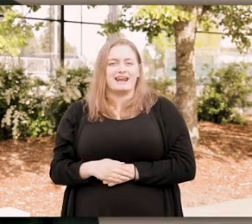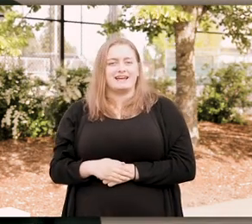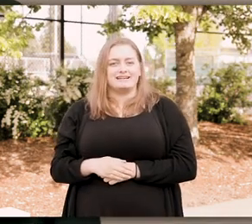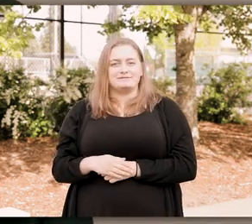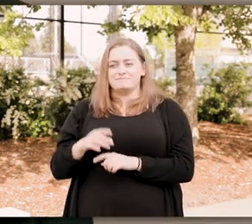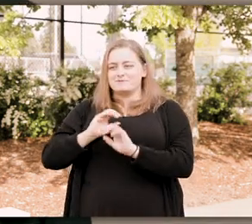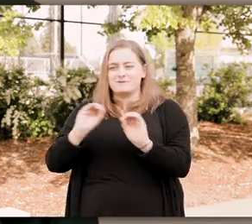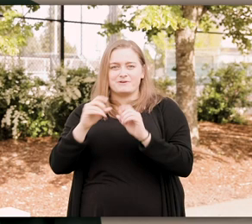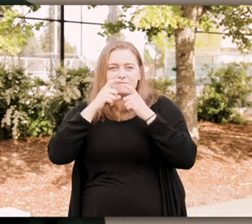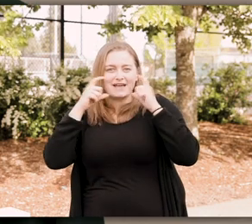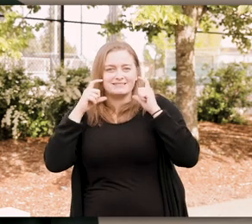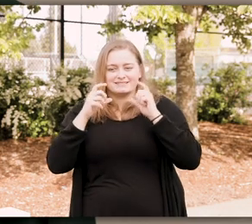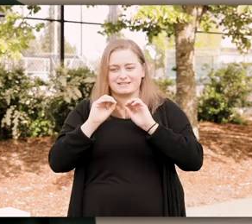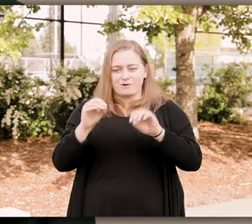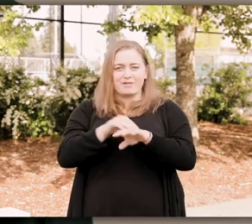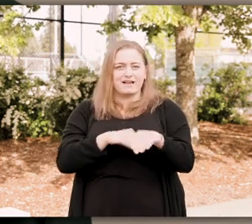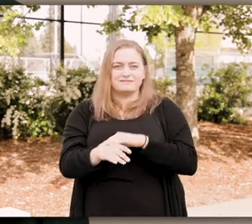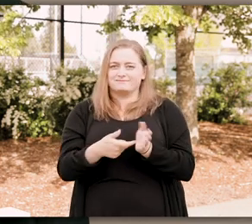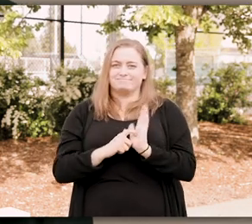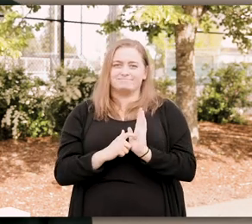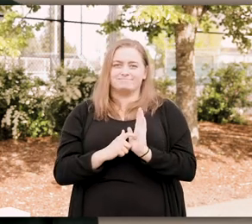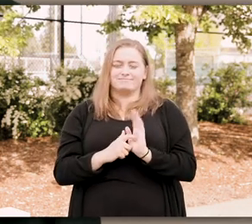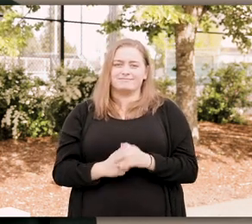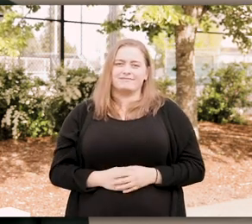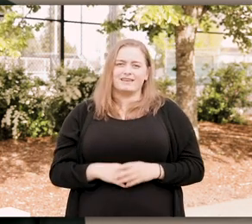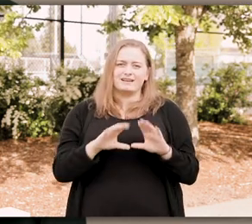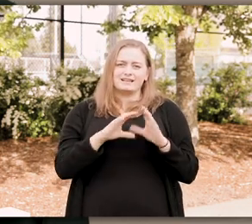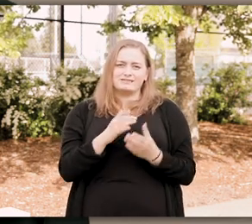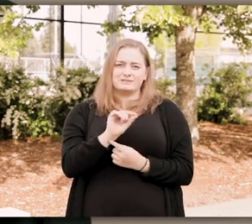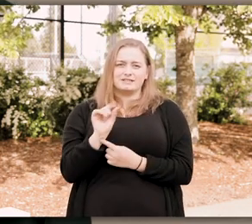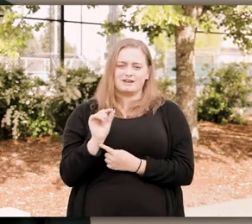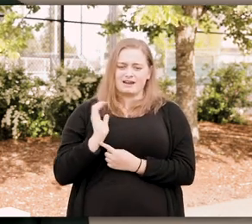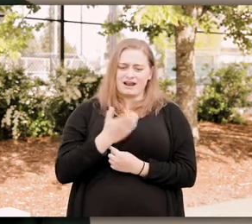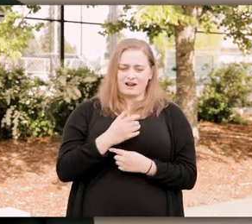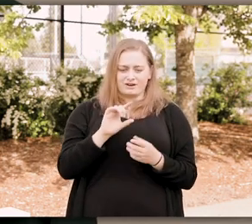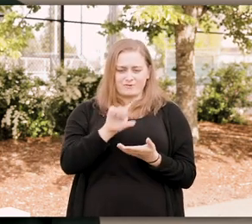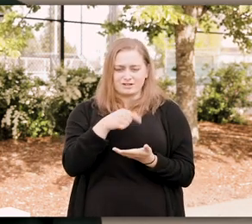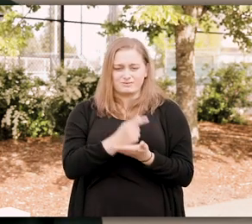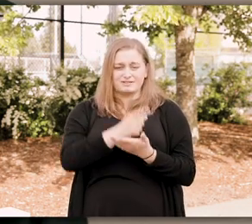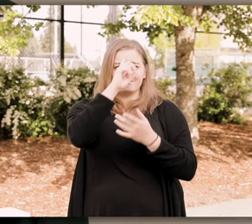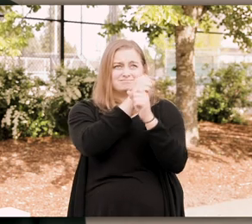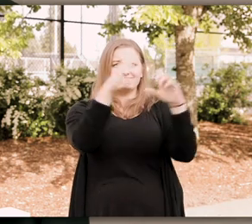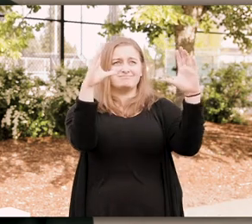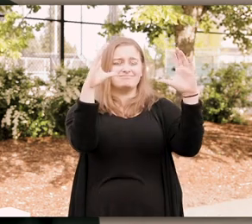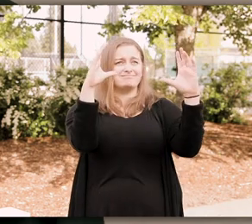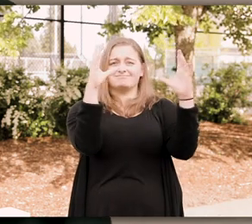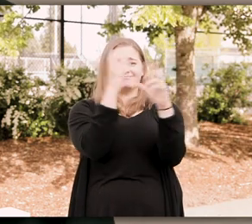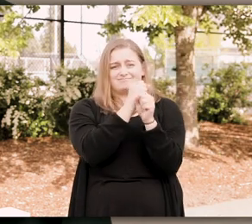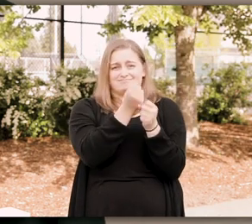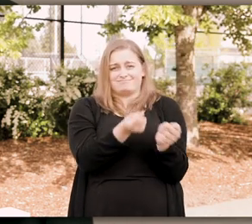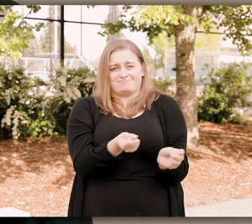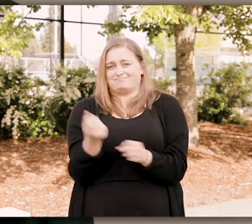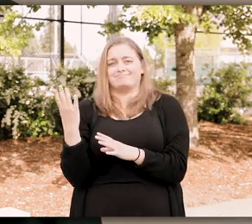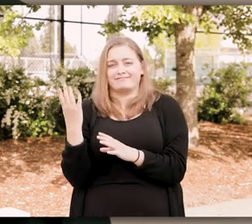of 2020. We have a graduation that looks nothing like the graduation we were promised for 12 years, but I'm okay